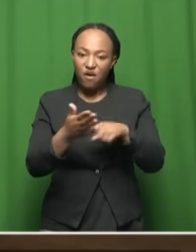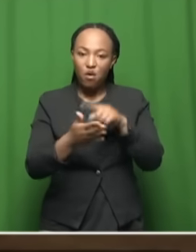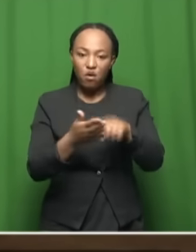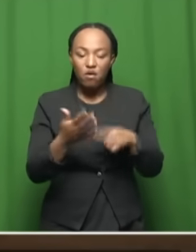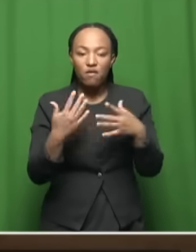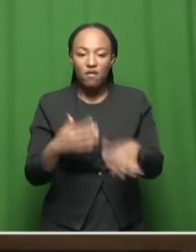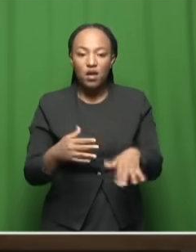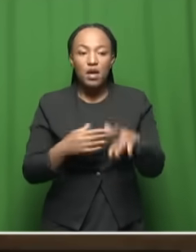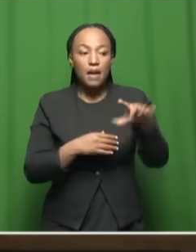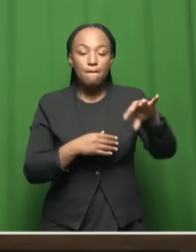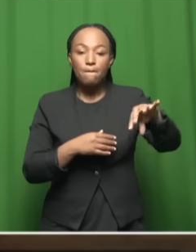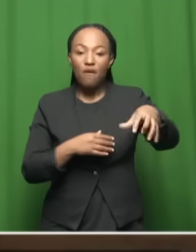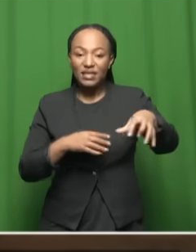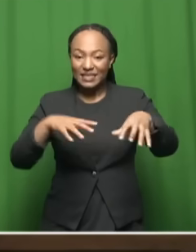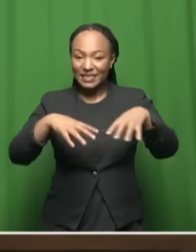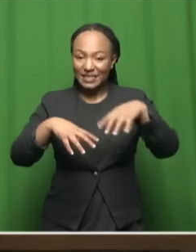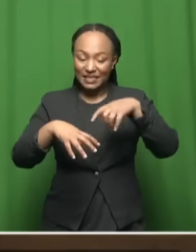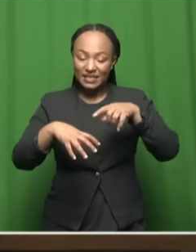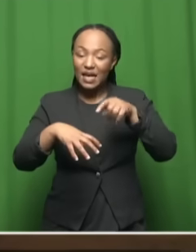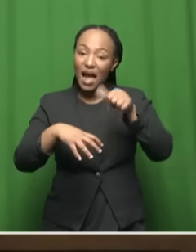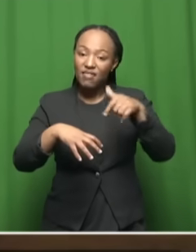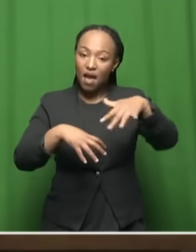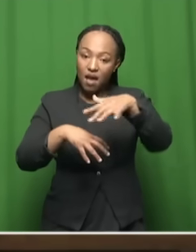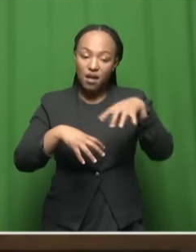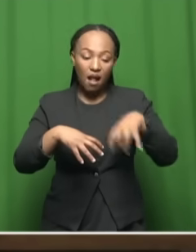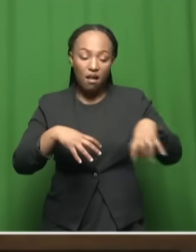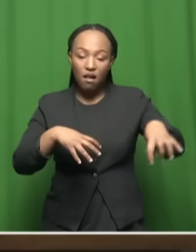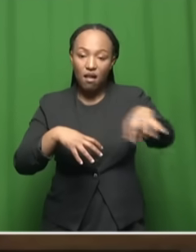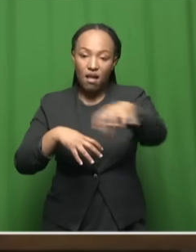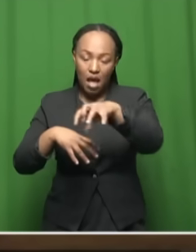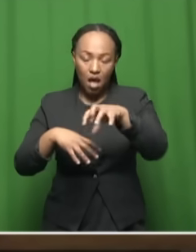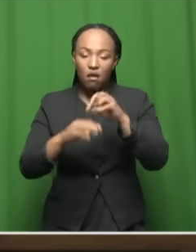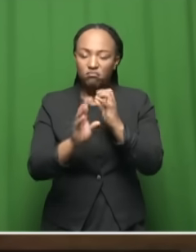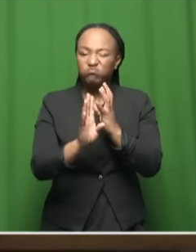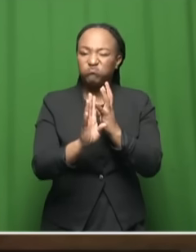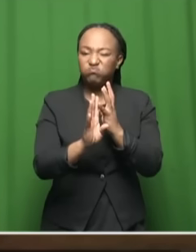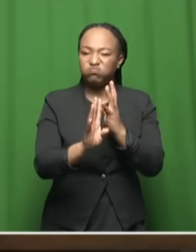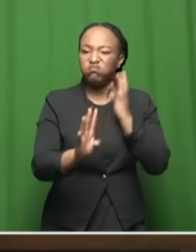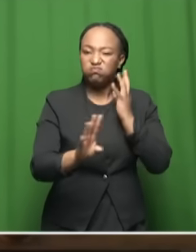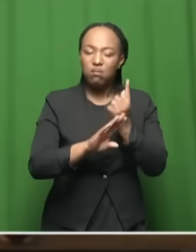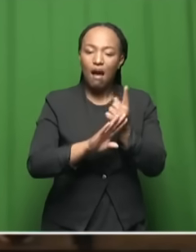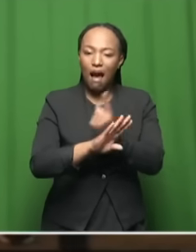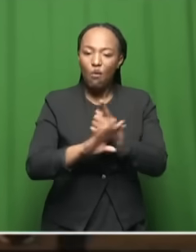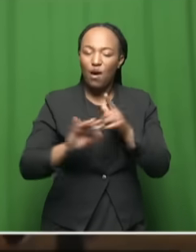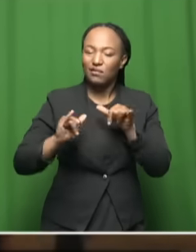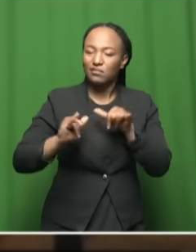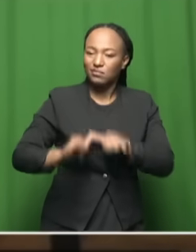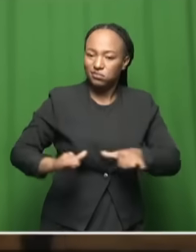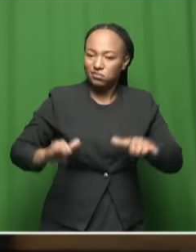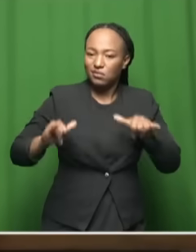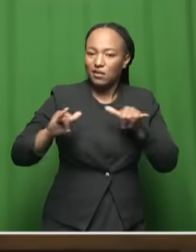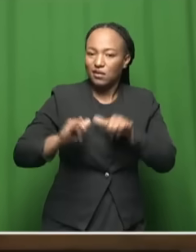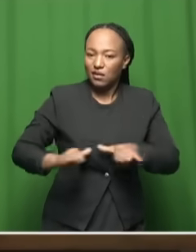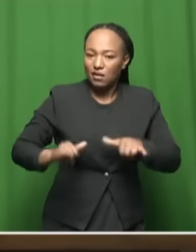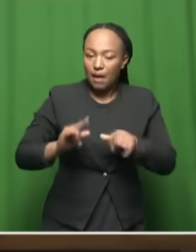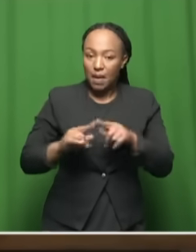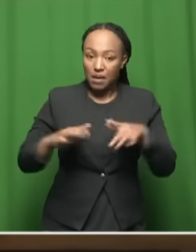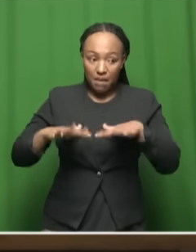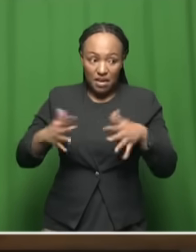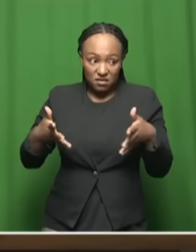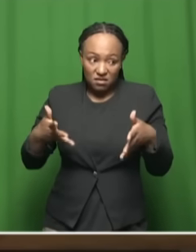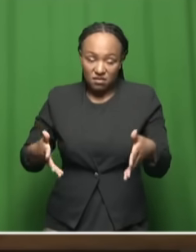across the province, though, that in some areas there are excessively long queues and long waiting hours. But here in Belhar, so far, it looks like